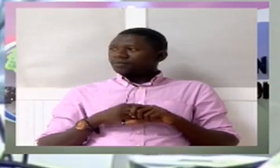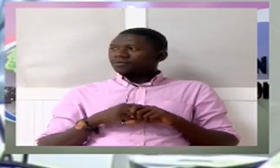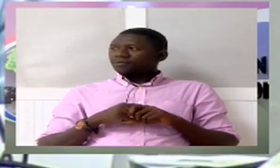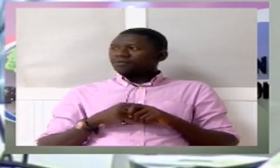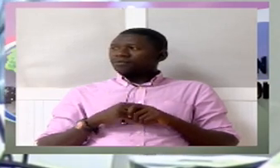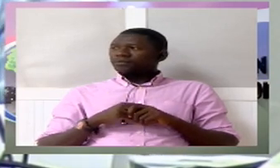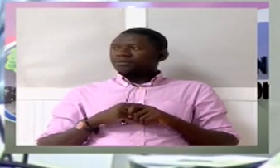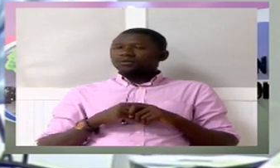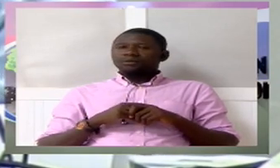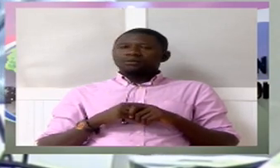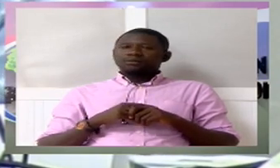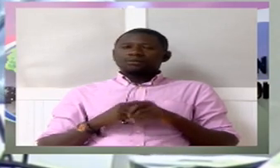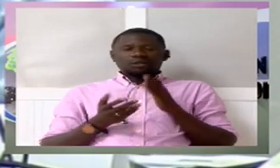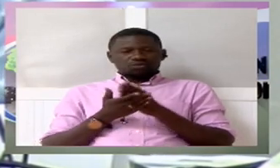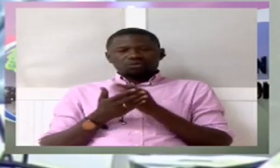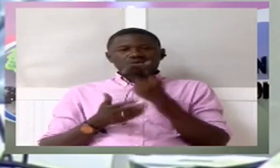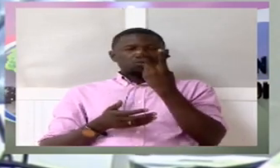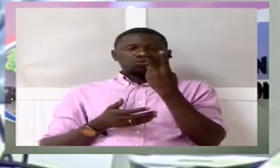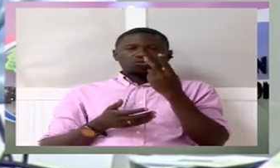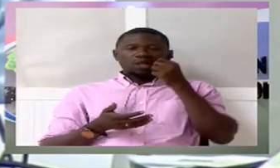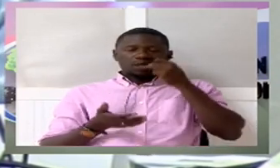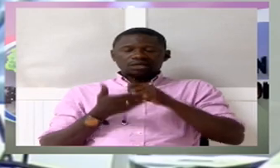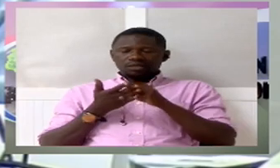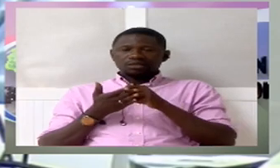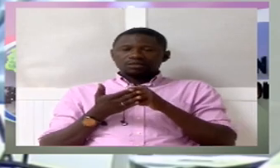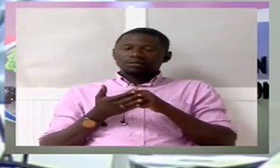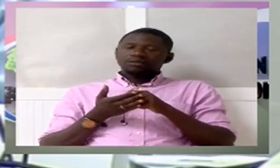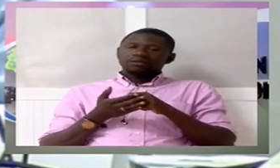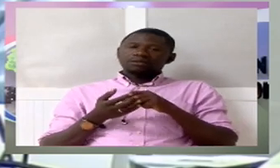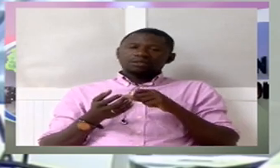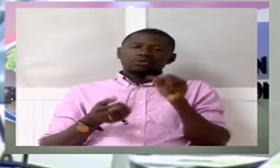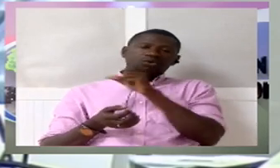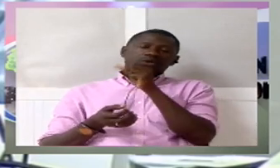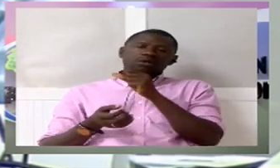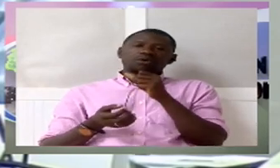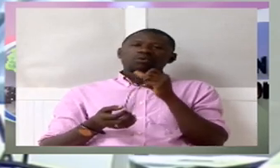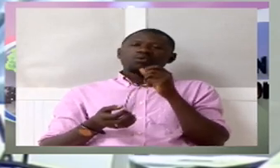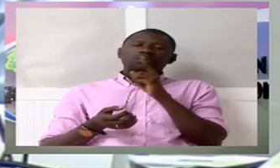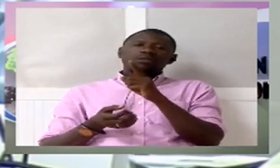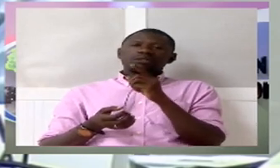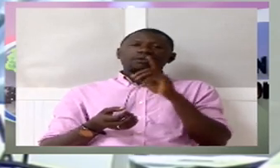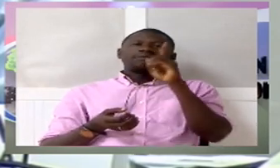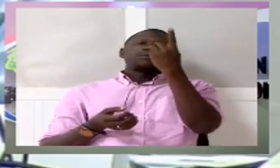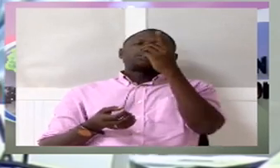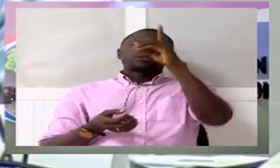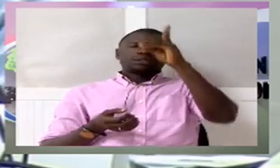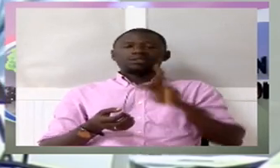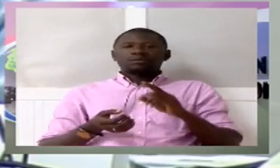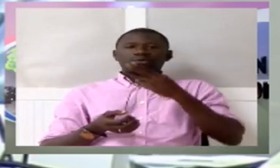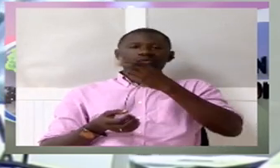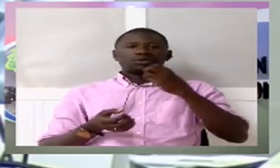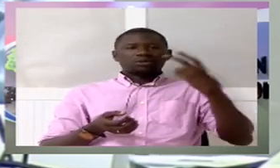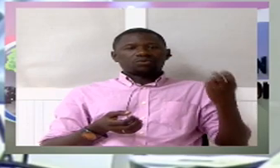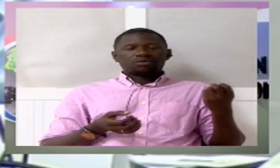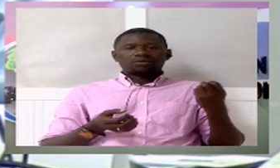Yes, there are two letters of clemency. There is another one dated 1st December 2020. That should